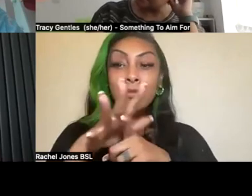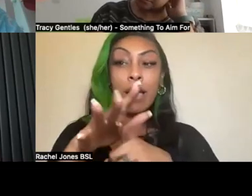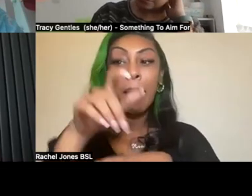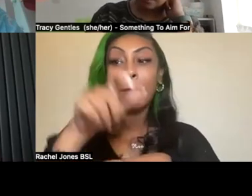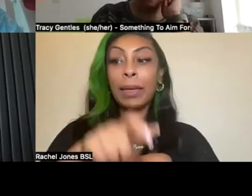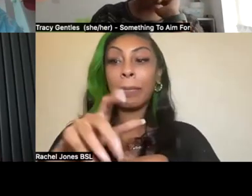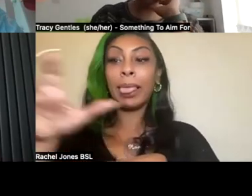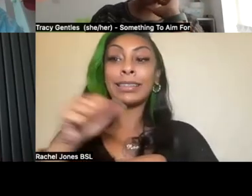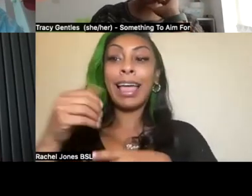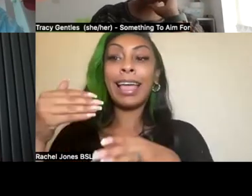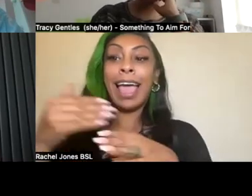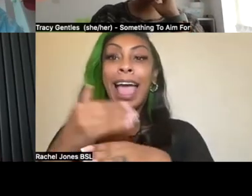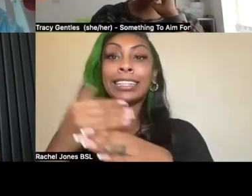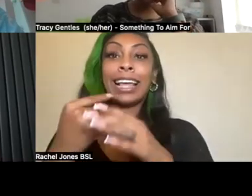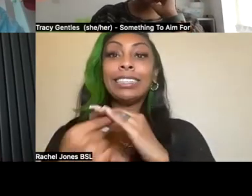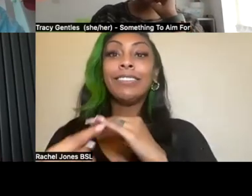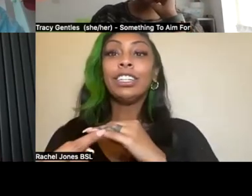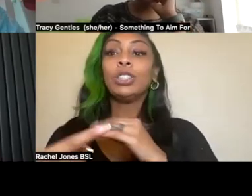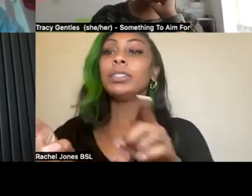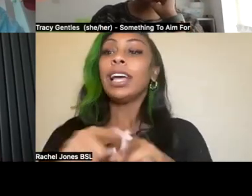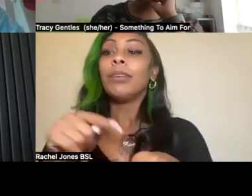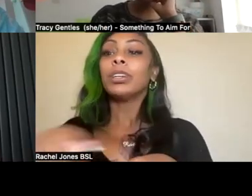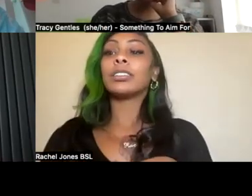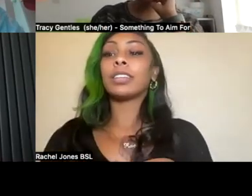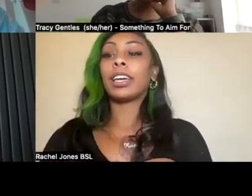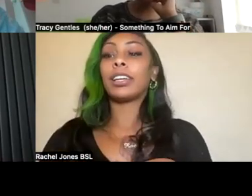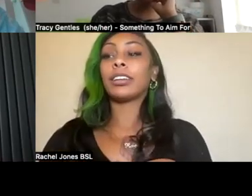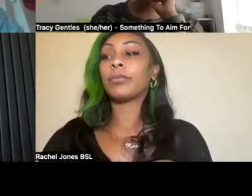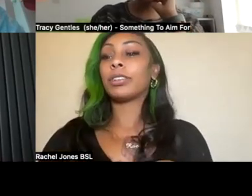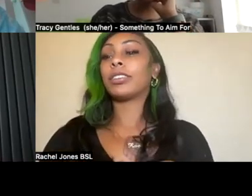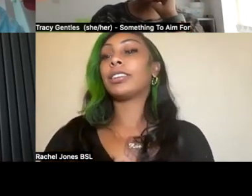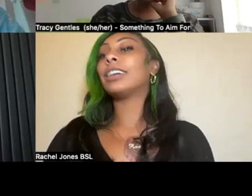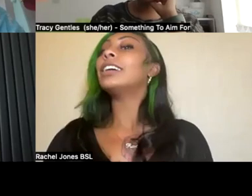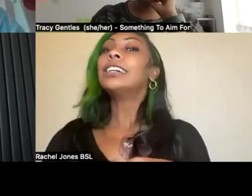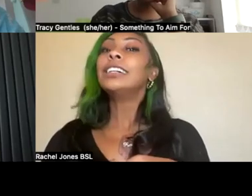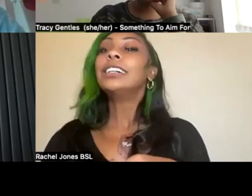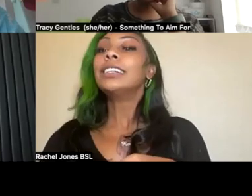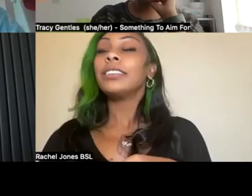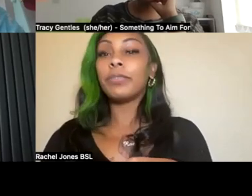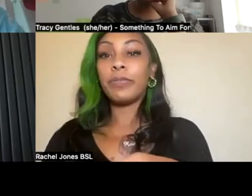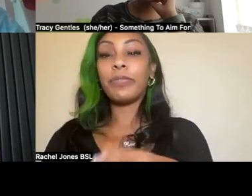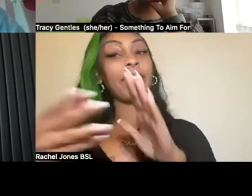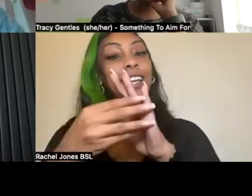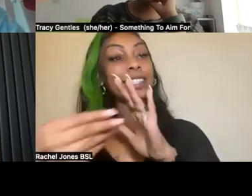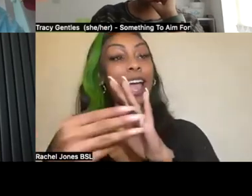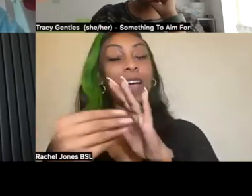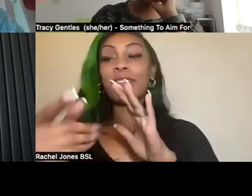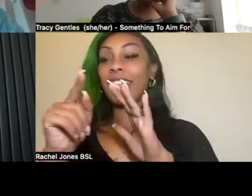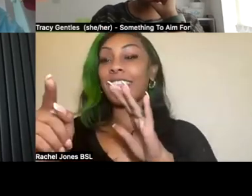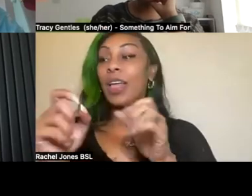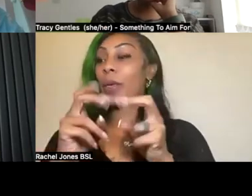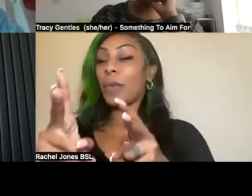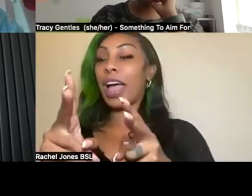action individually at the same time. And that if that happens, for example, around the way we enter